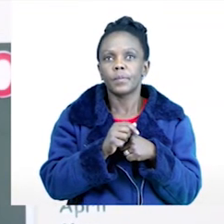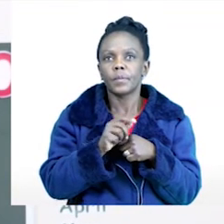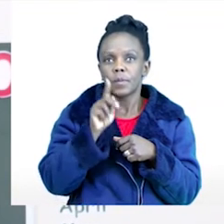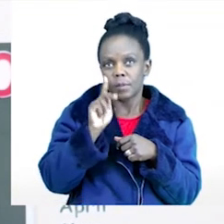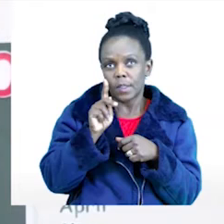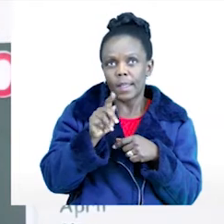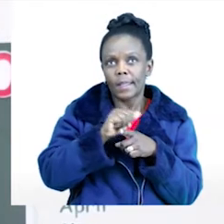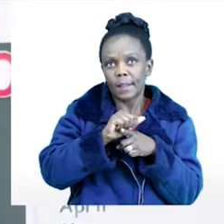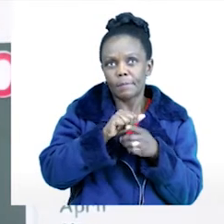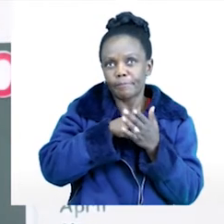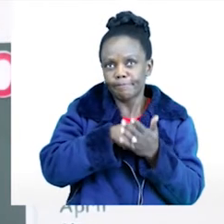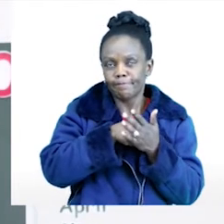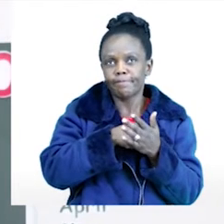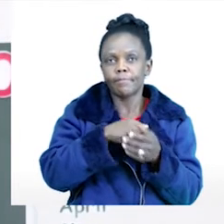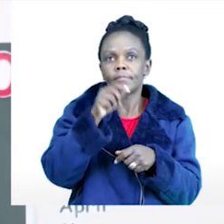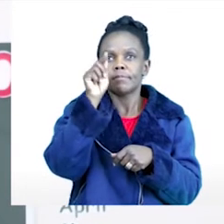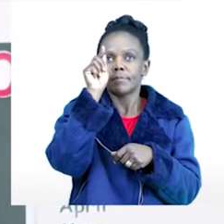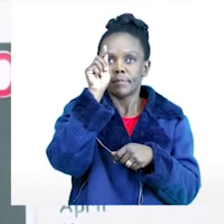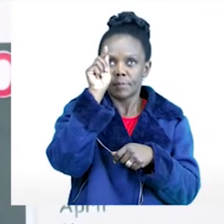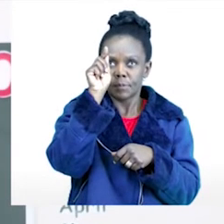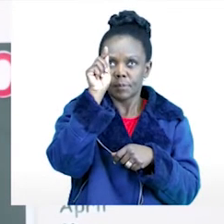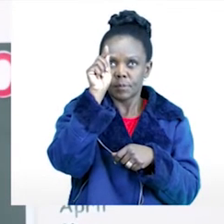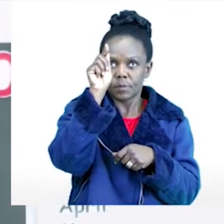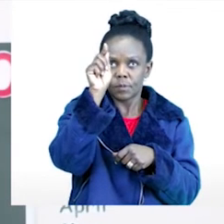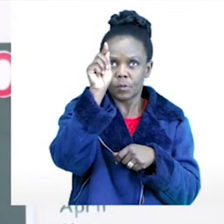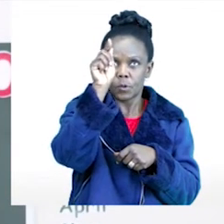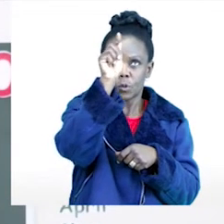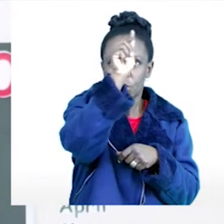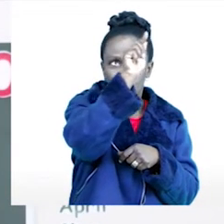finger, well done, and you're going to go